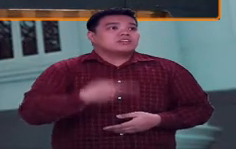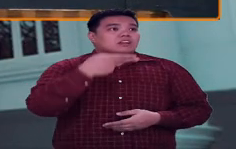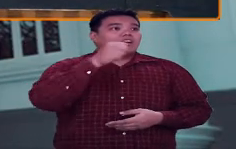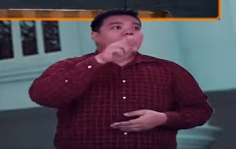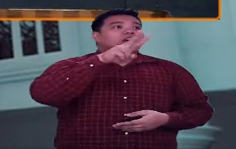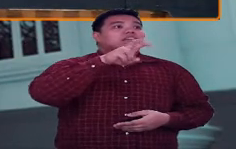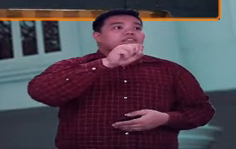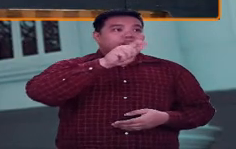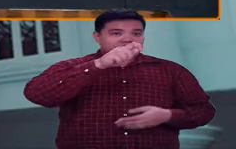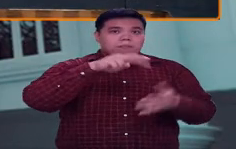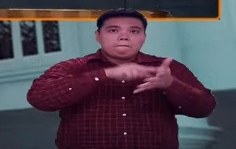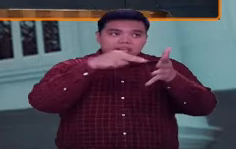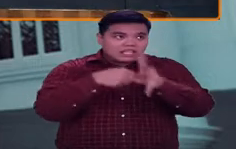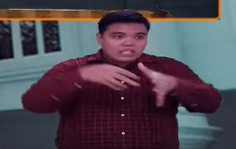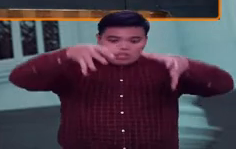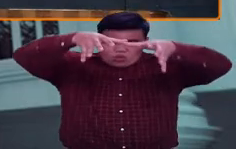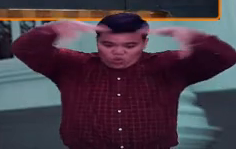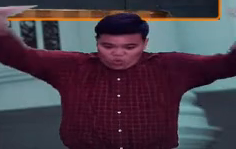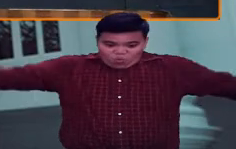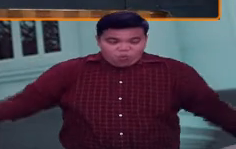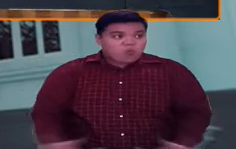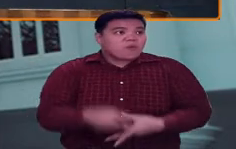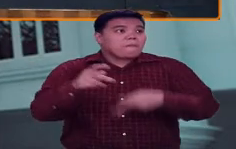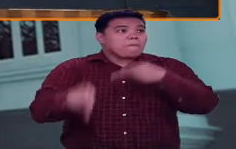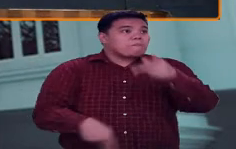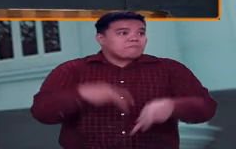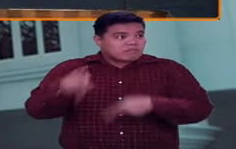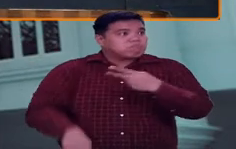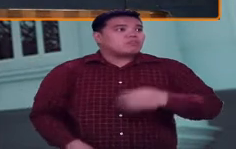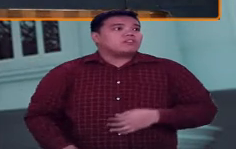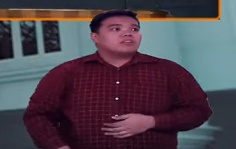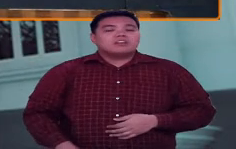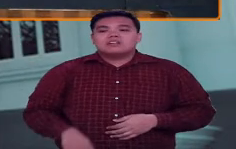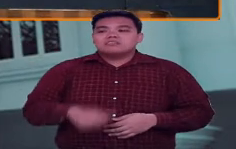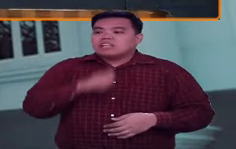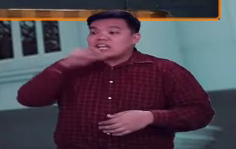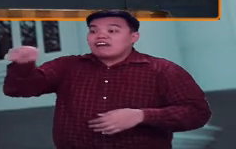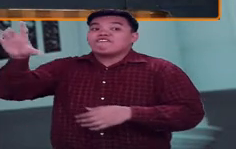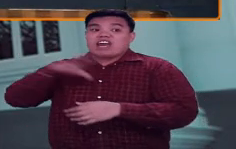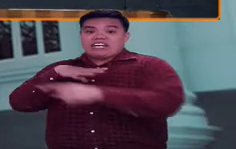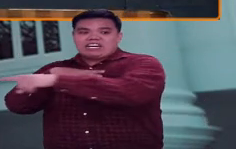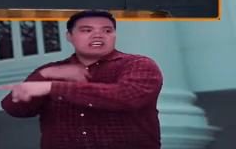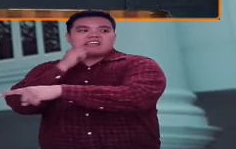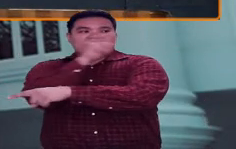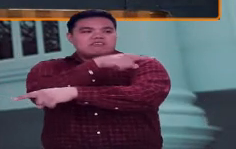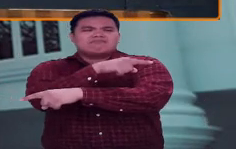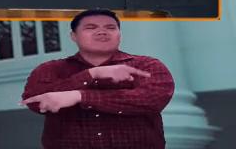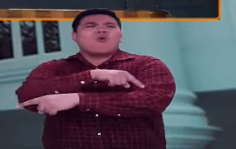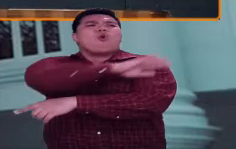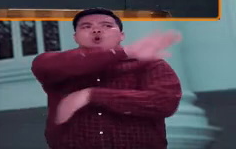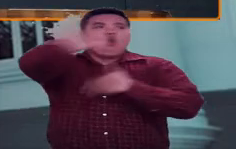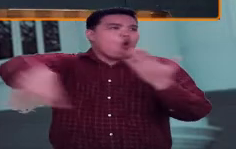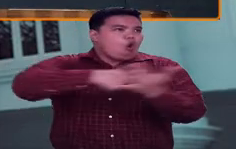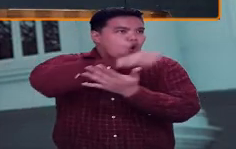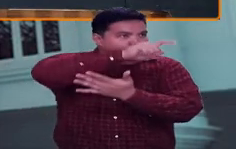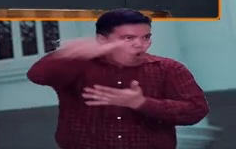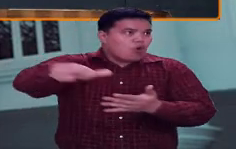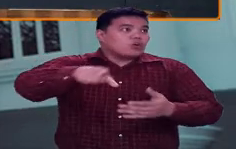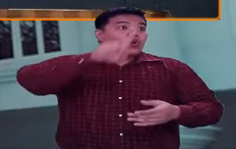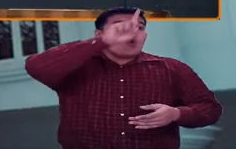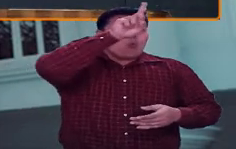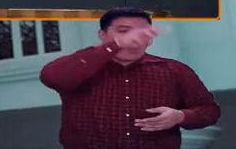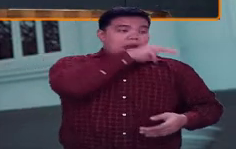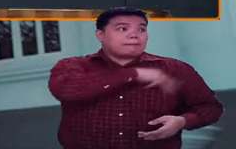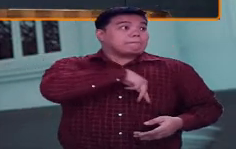whole world. The harvest leaves no one out of the picture. God's one mission is